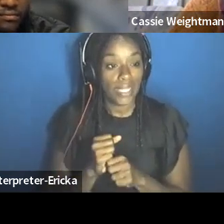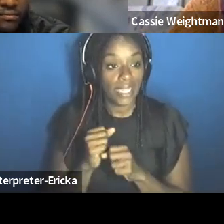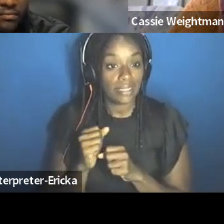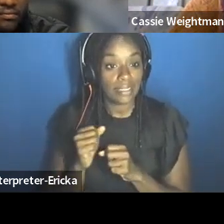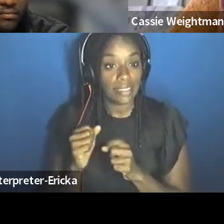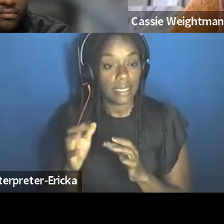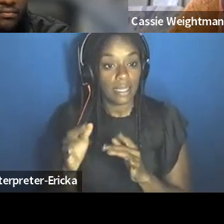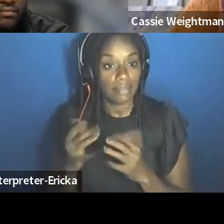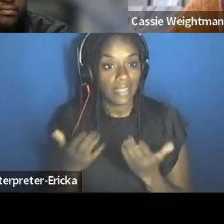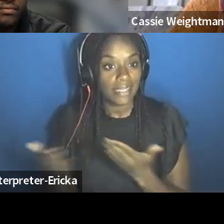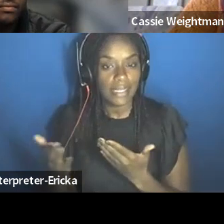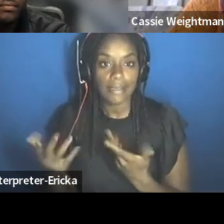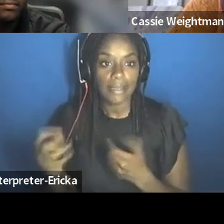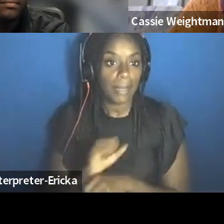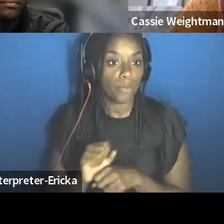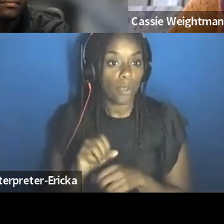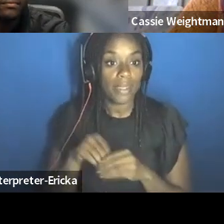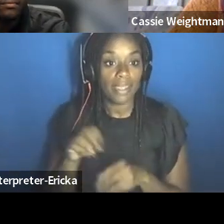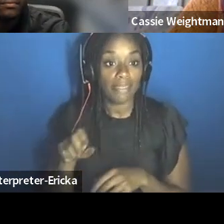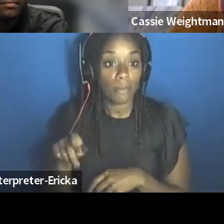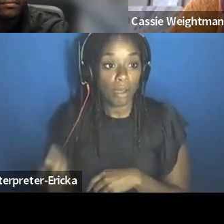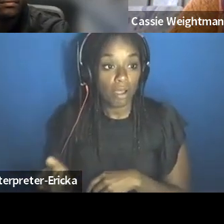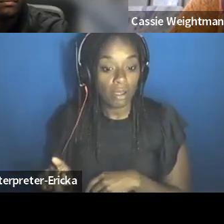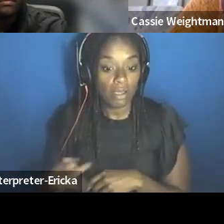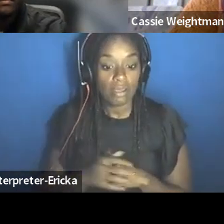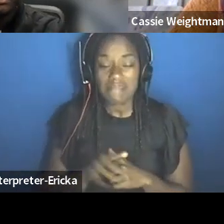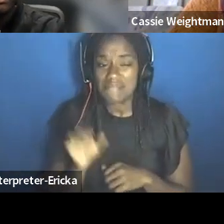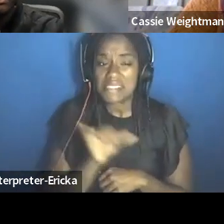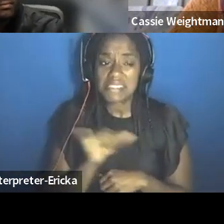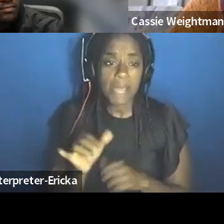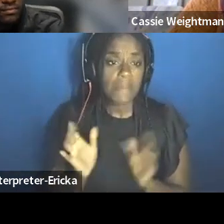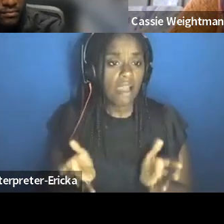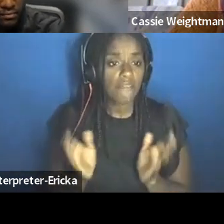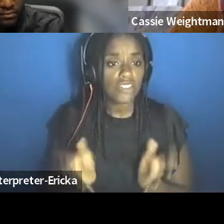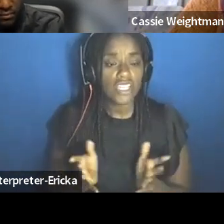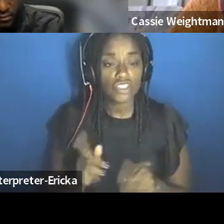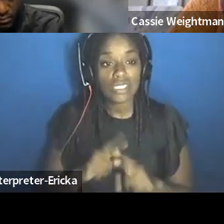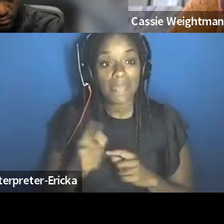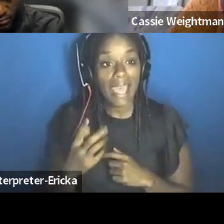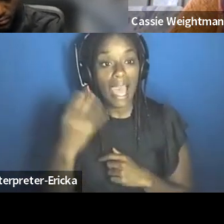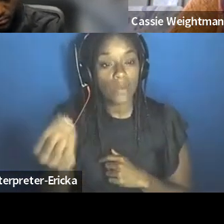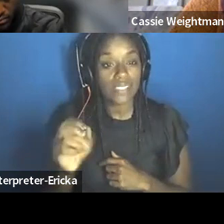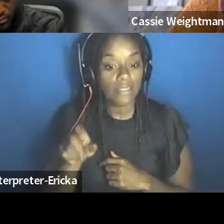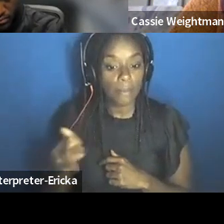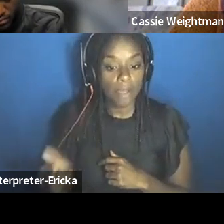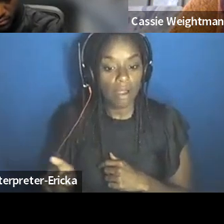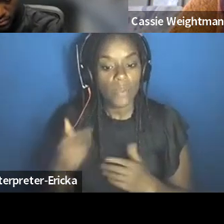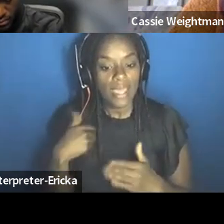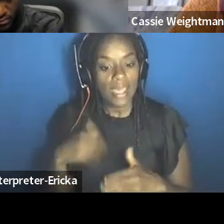park and just had the same conversation, but we're hanging out in the park that had an accessible splash pad and pool as